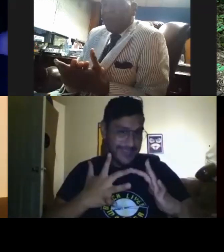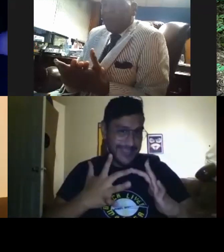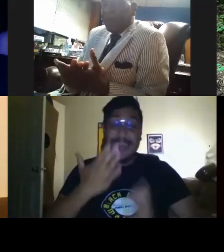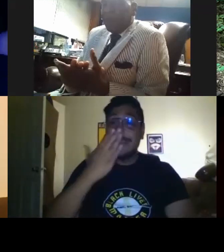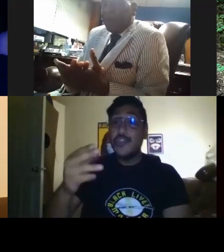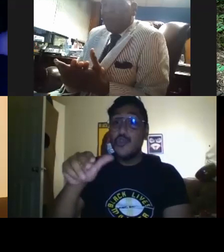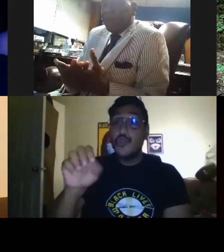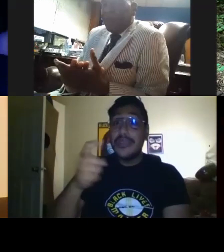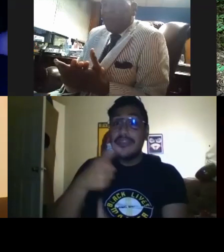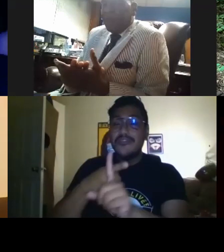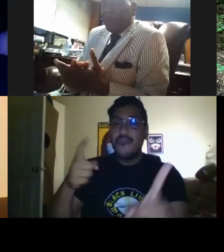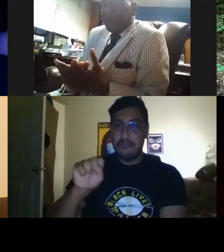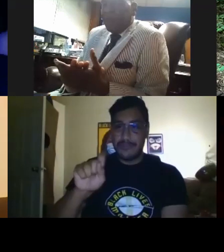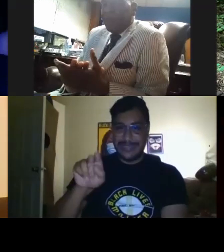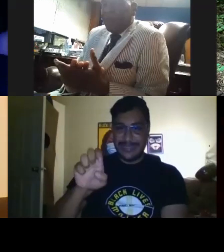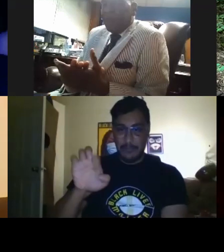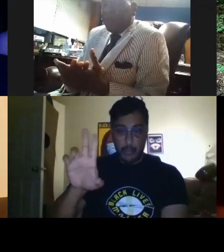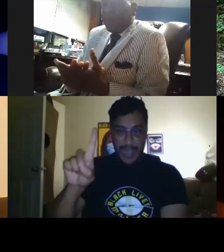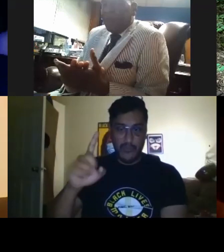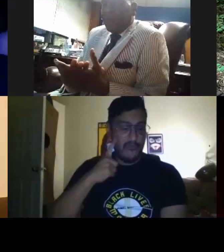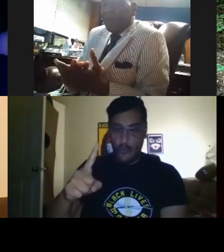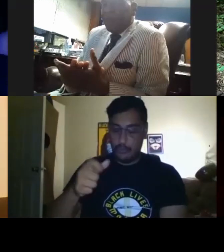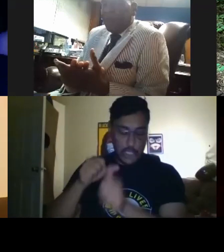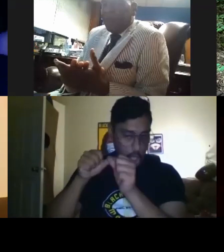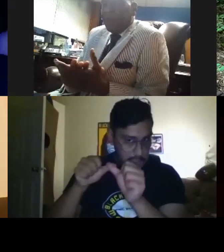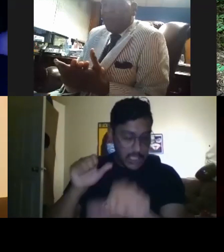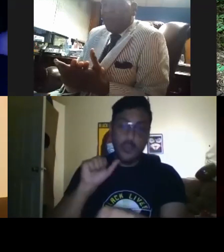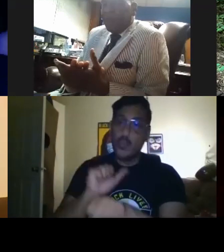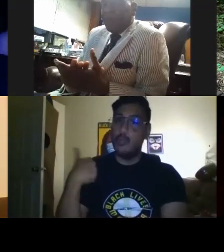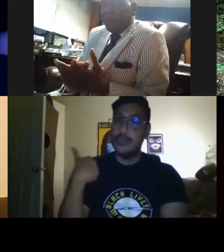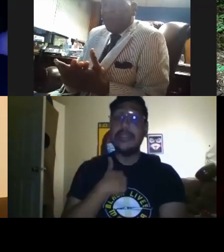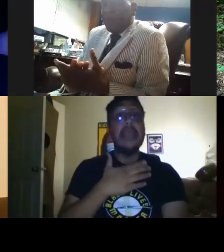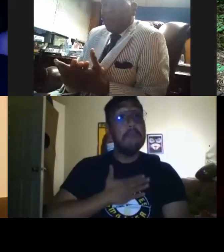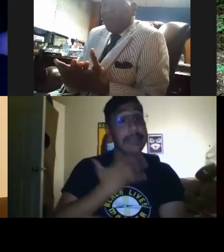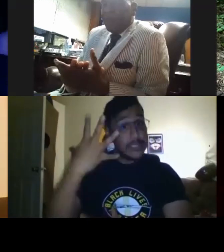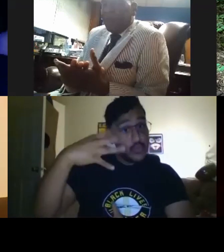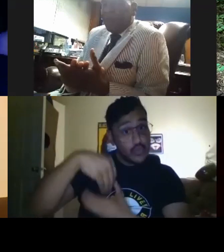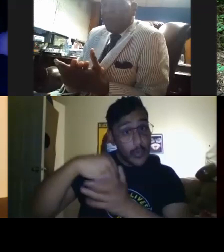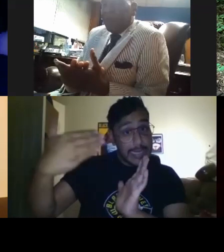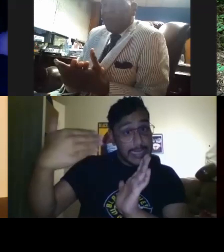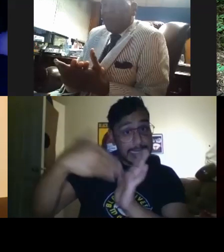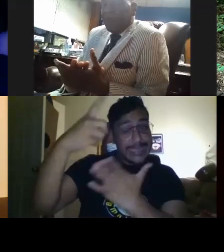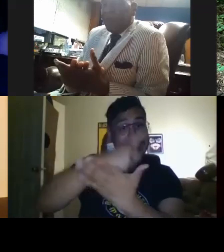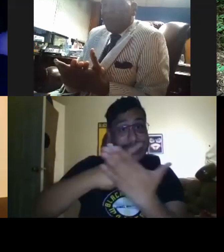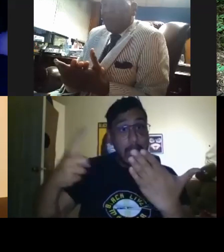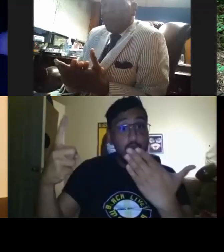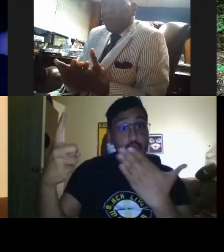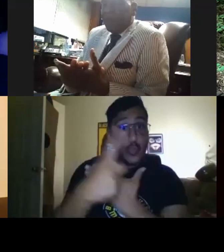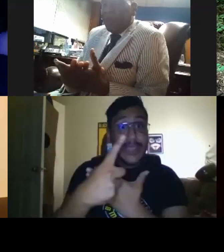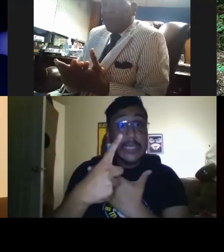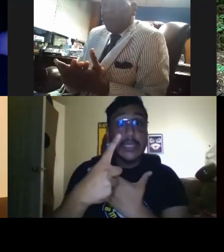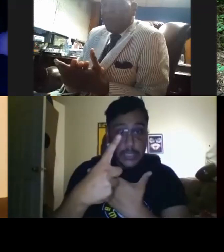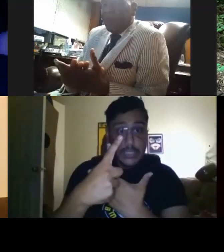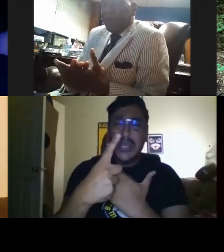Bradford's staff, for constantly doing work with us. Please join us again next week, prayerfully by